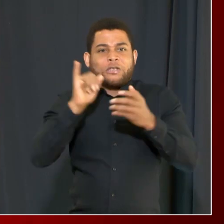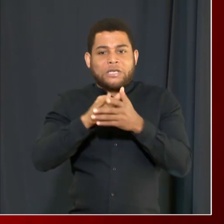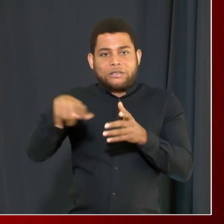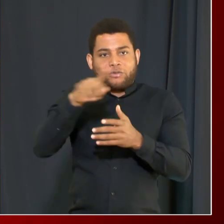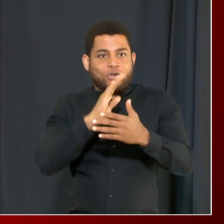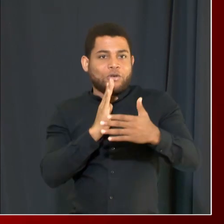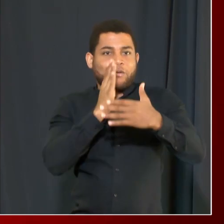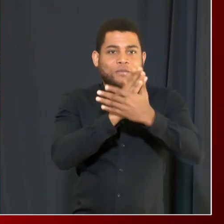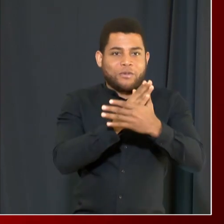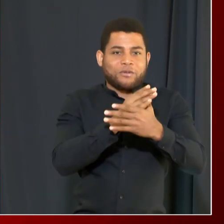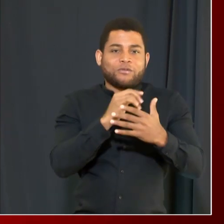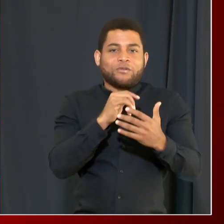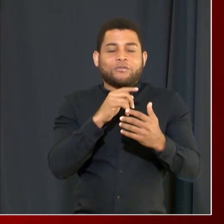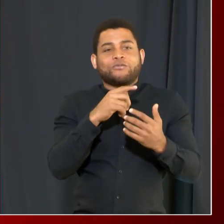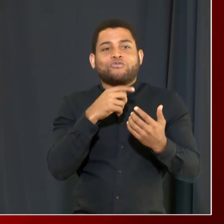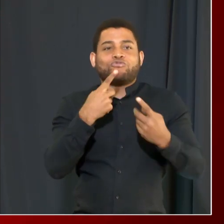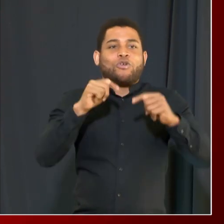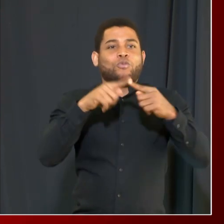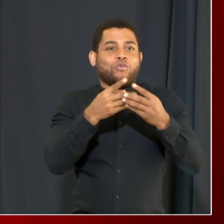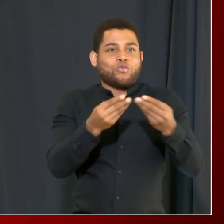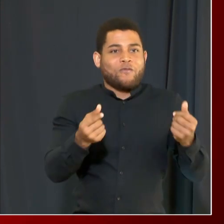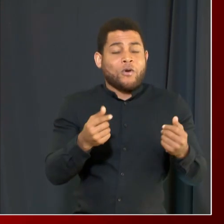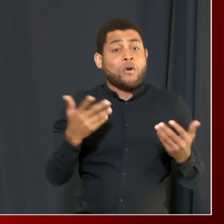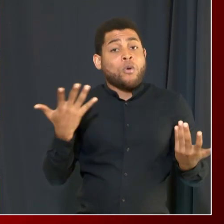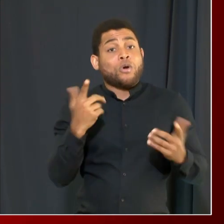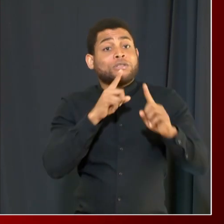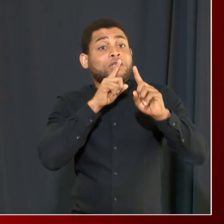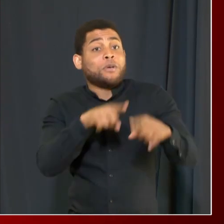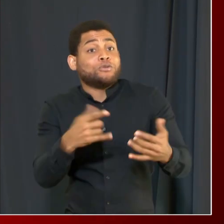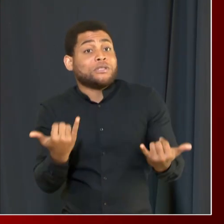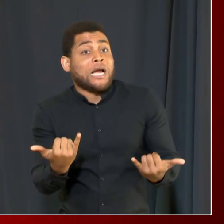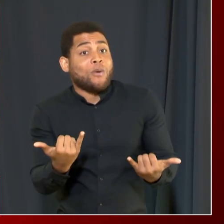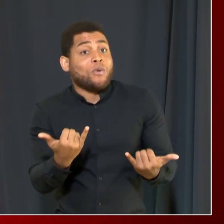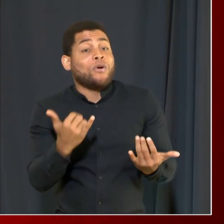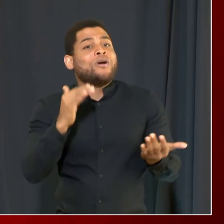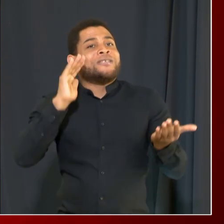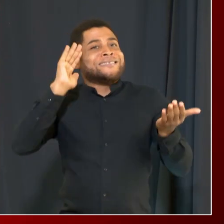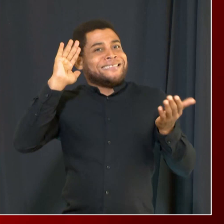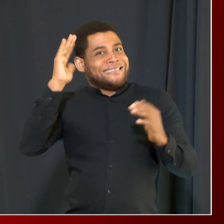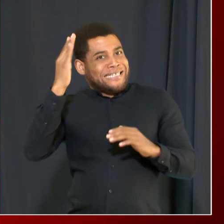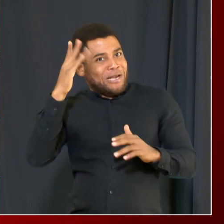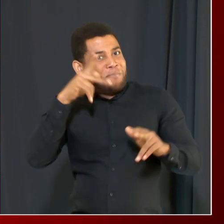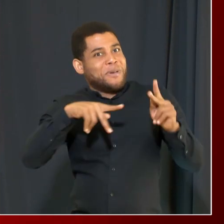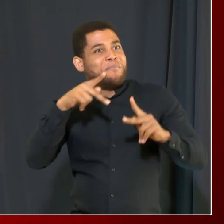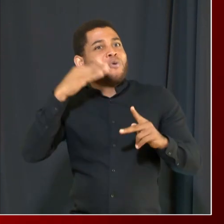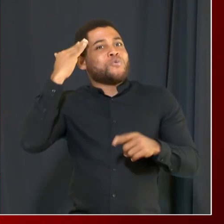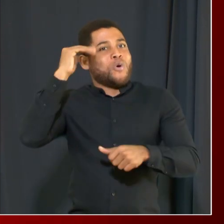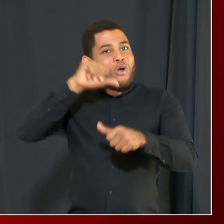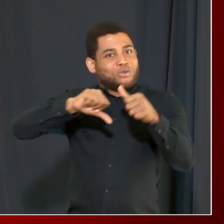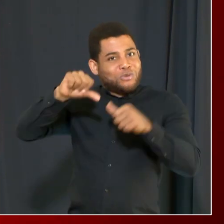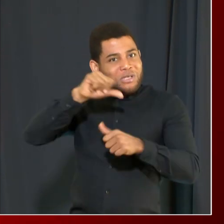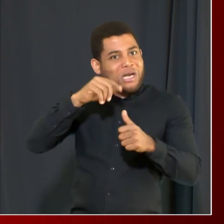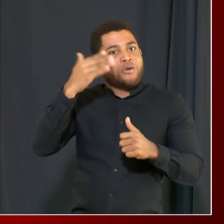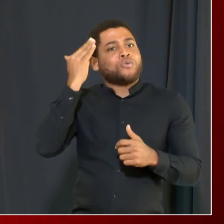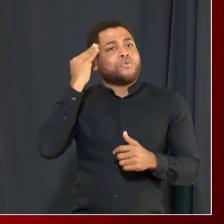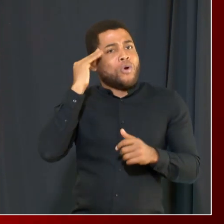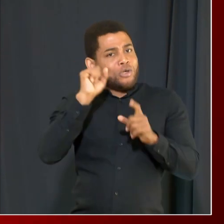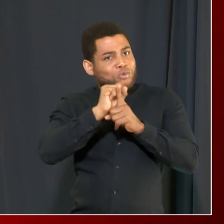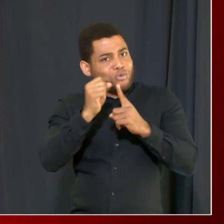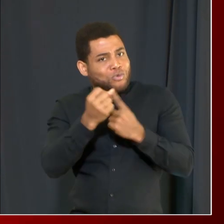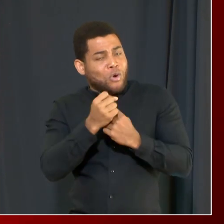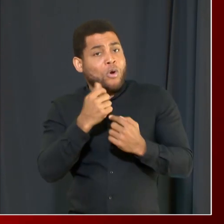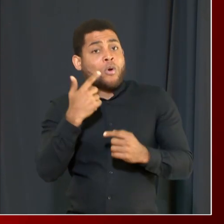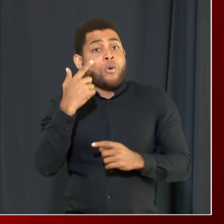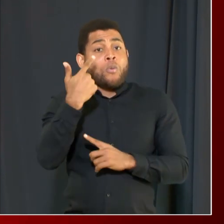what she's responding to today appears to be people known to each other, familial situation, and one shot at the other